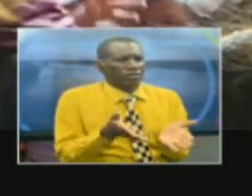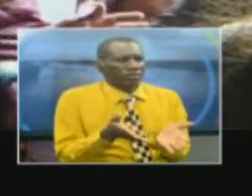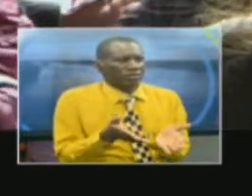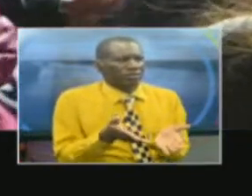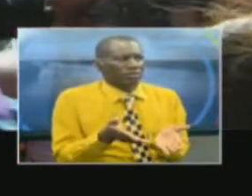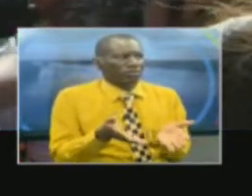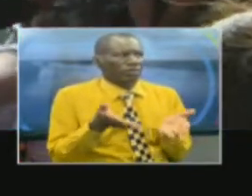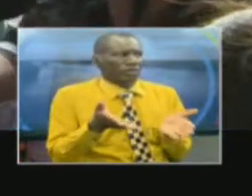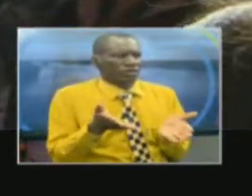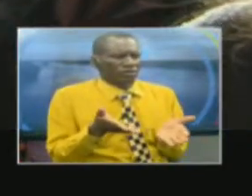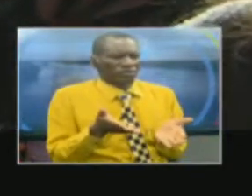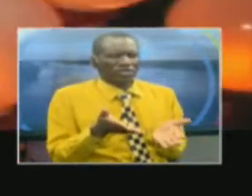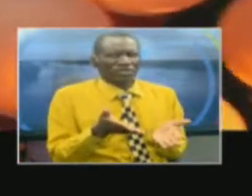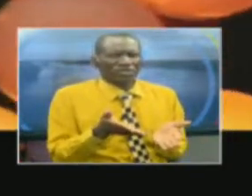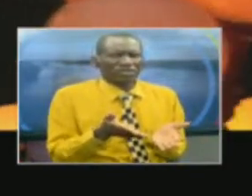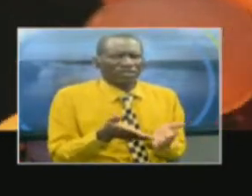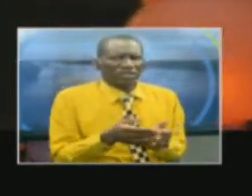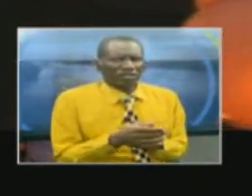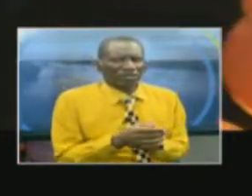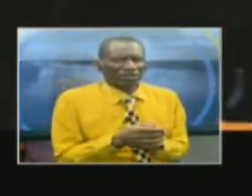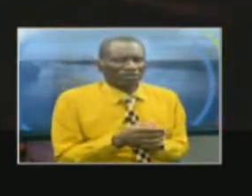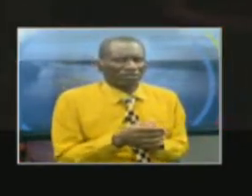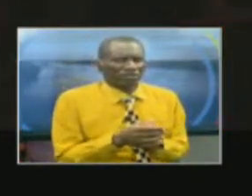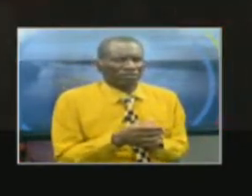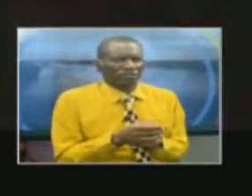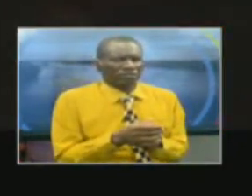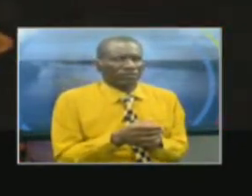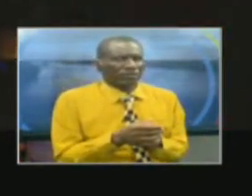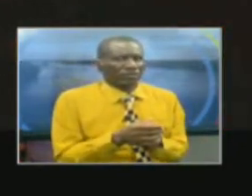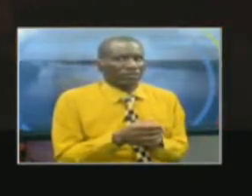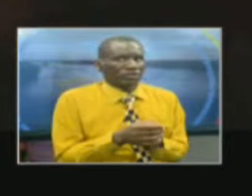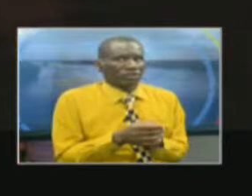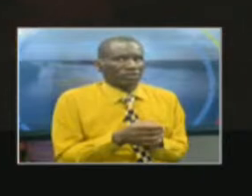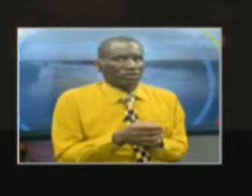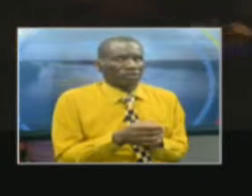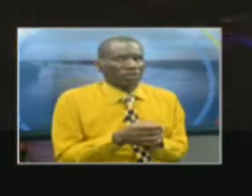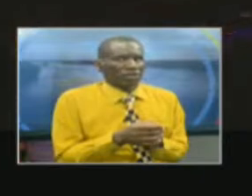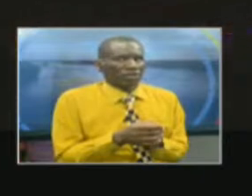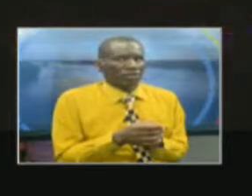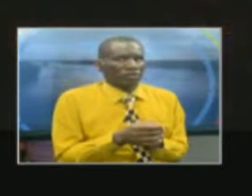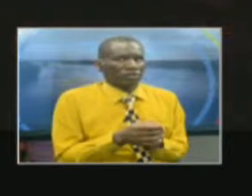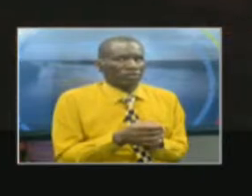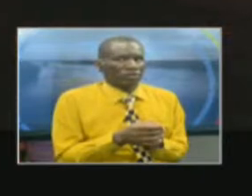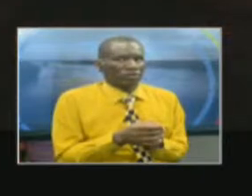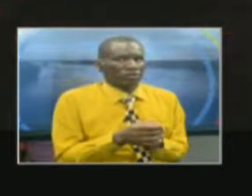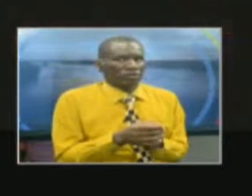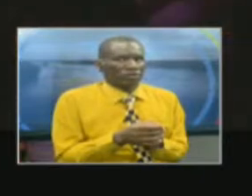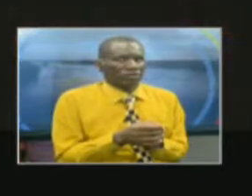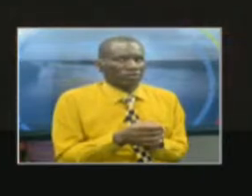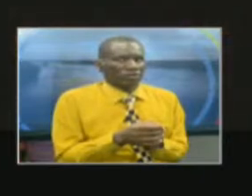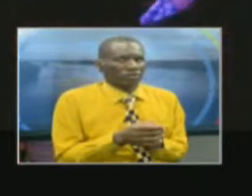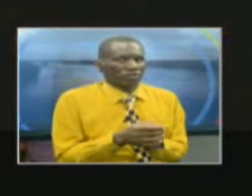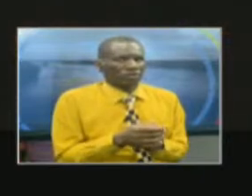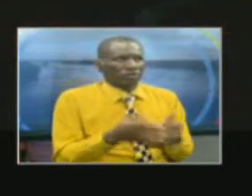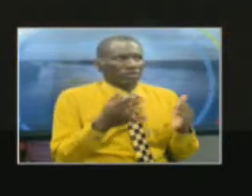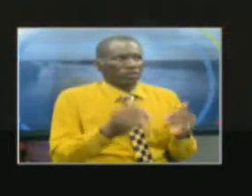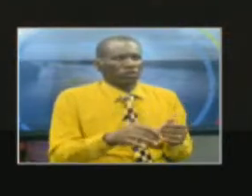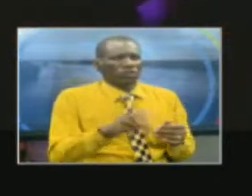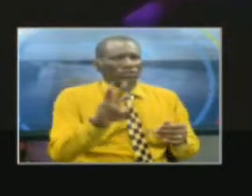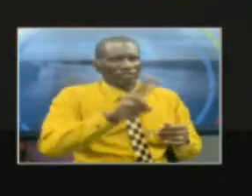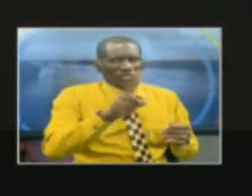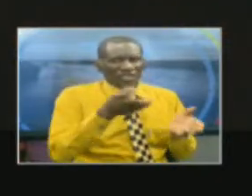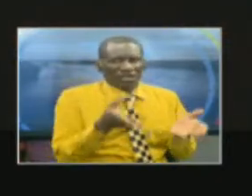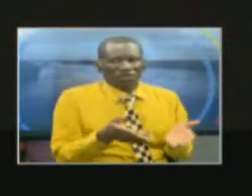in a regular nightclub, we are not dressed up, there's nothing special, and we're spending time together. Virginia, one of the